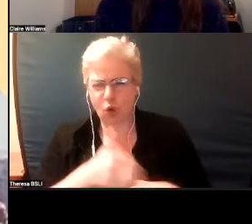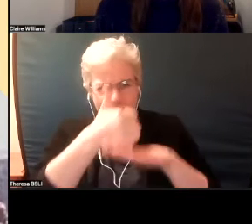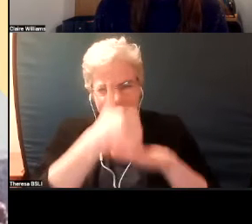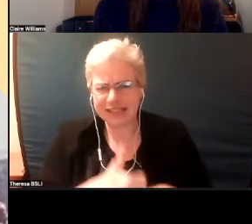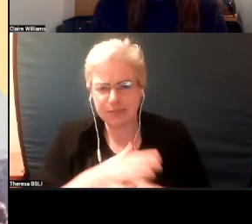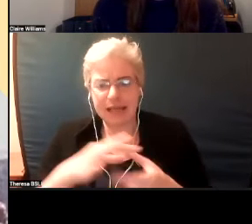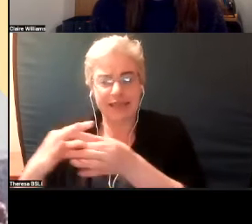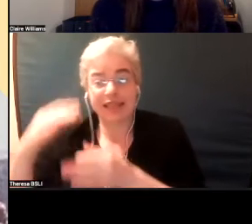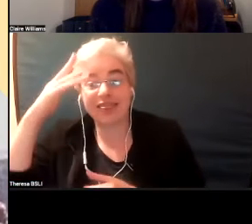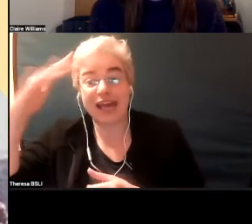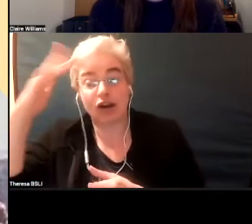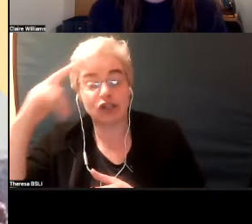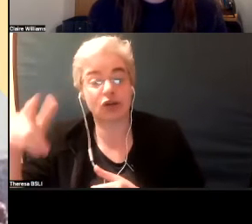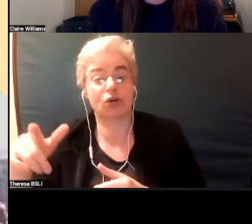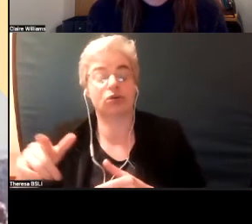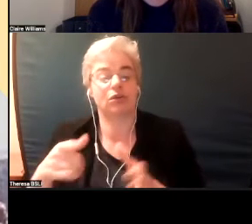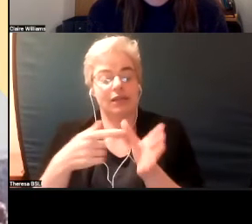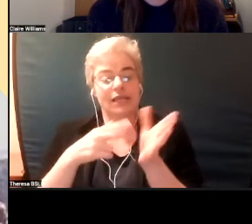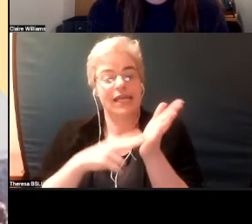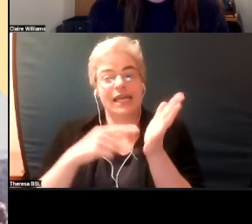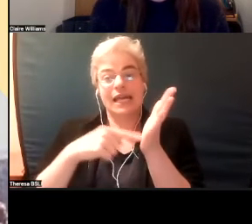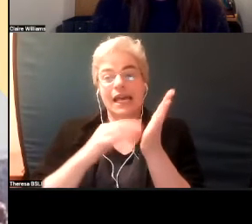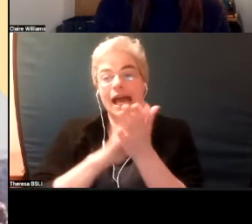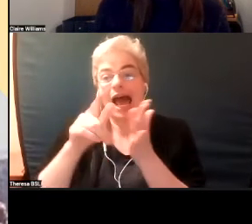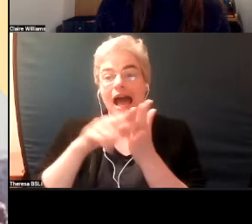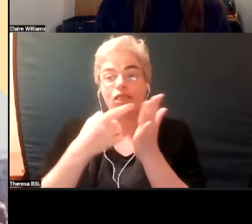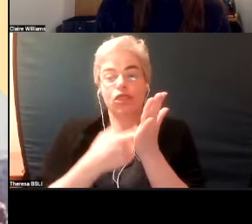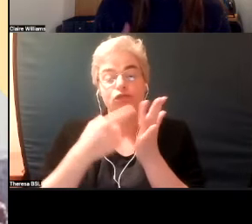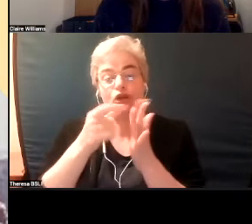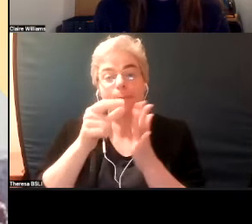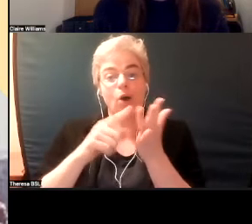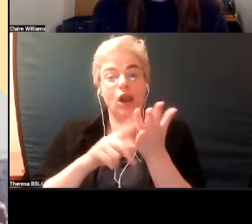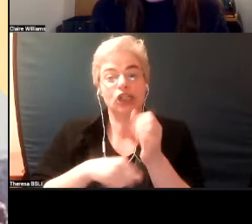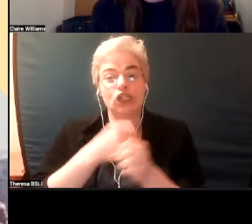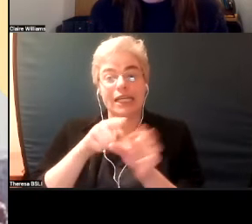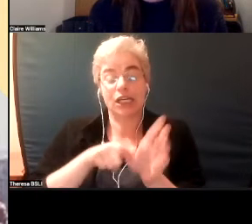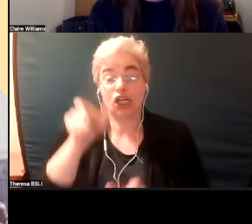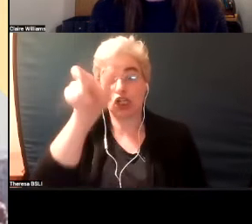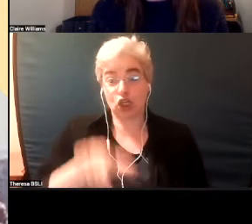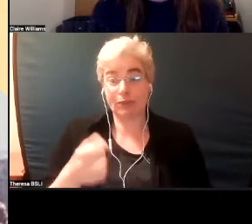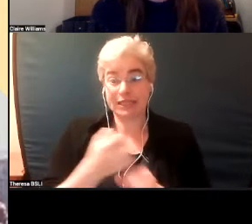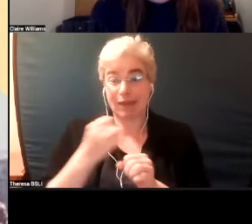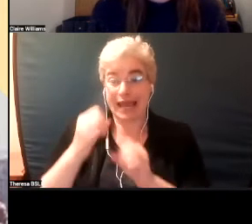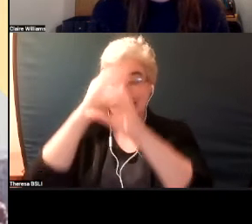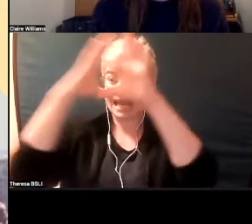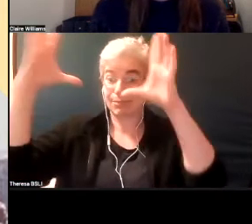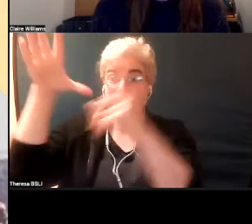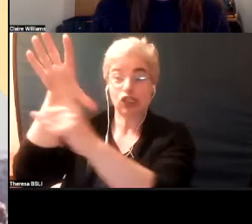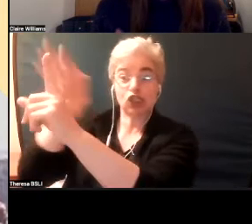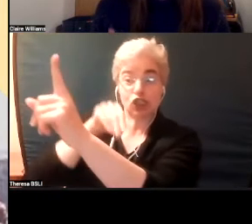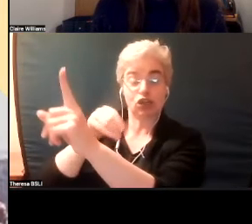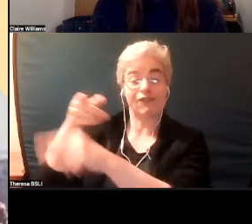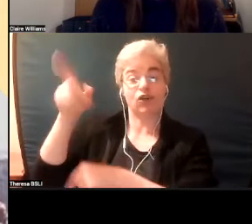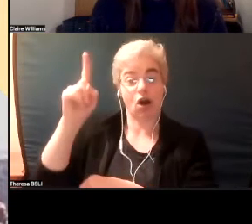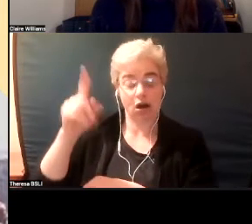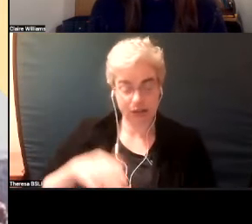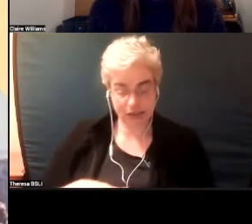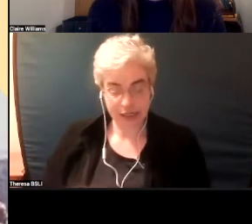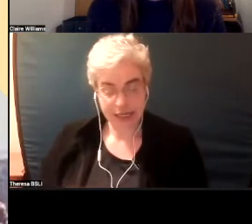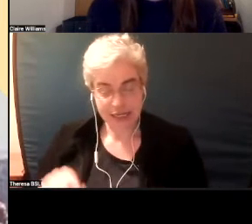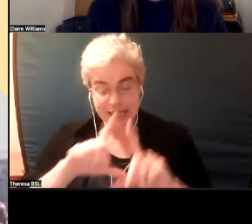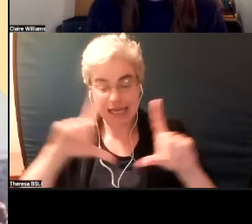with theological anthropology. That humans are made in the image of God and this Imago Dei suggests certain behaviours